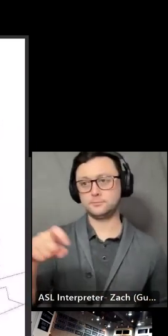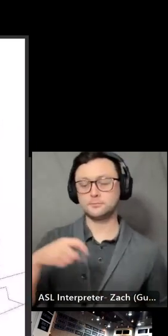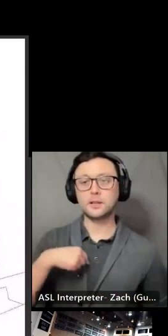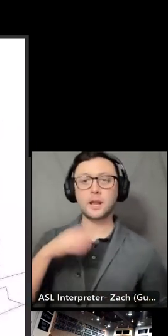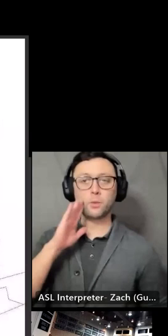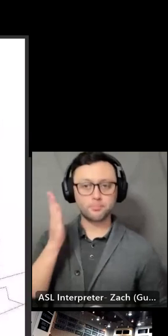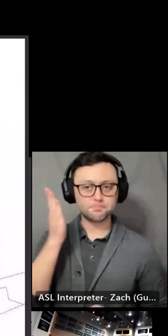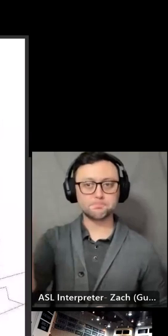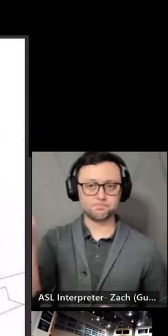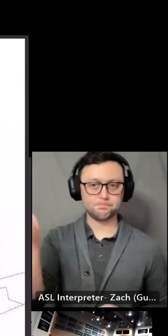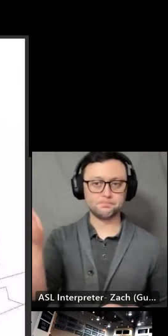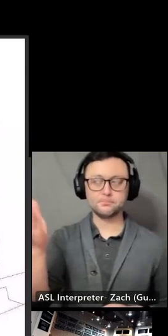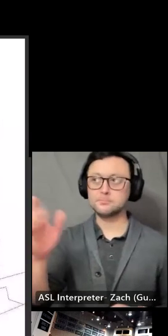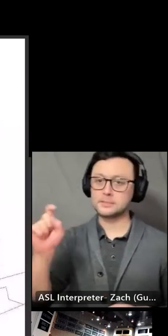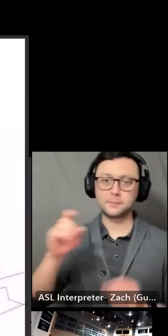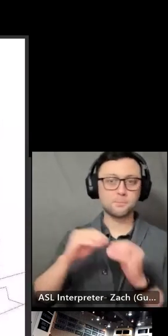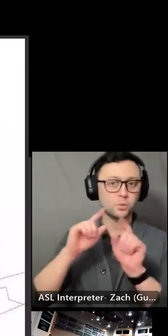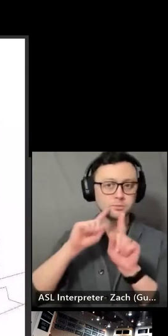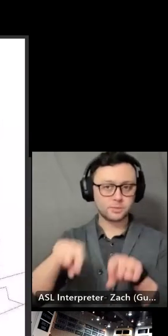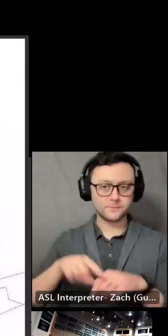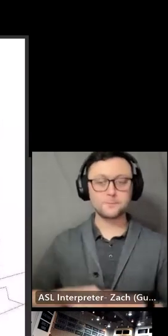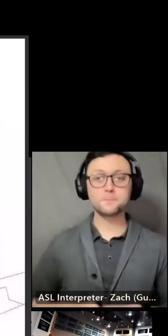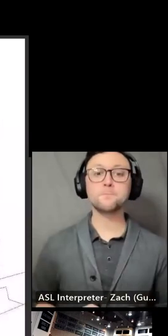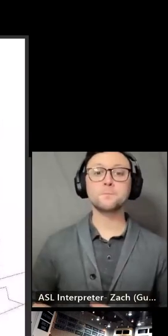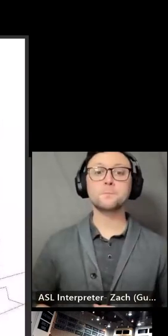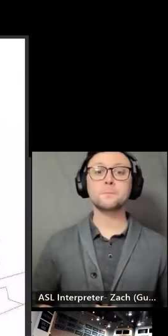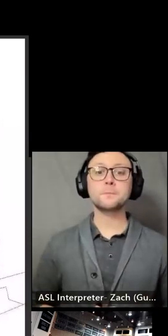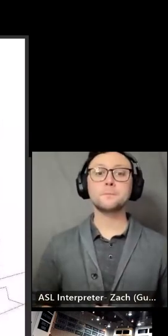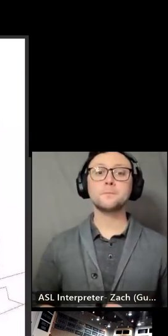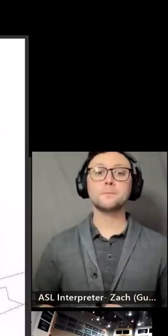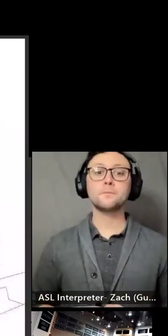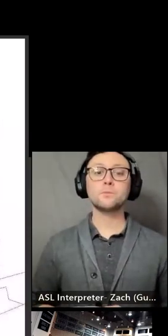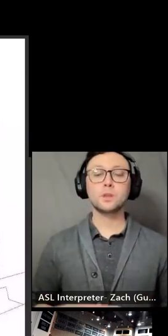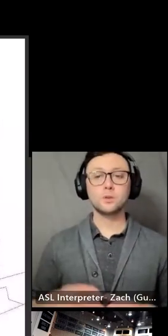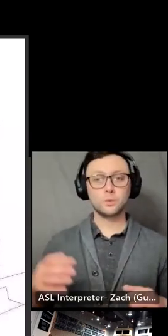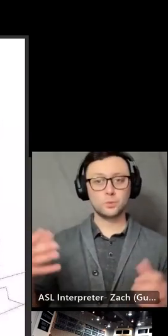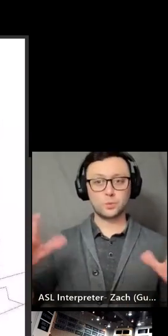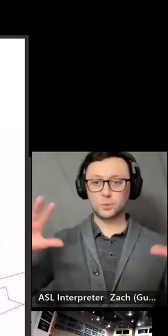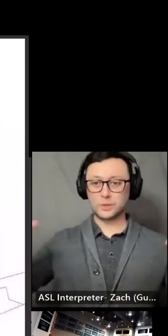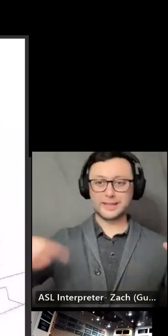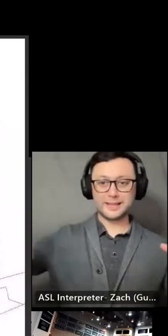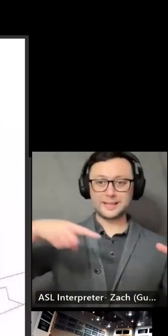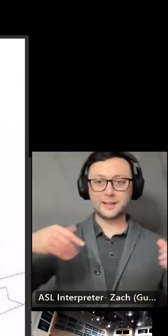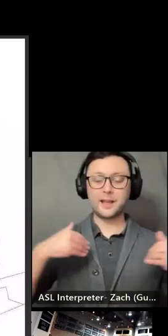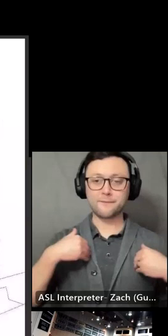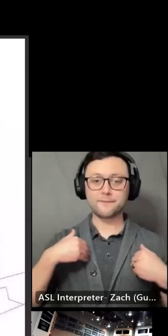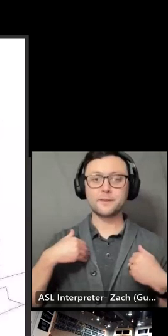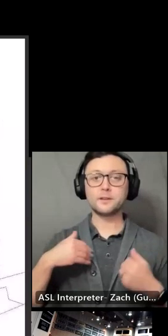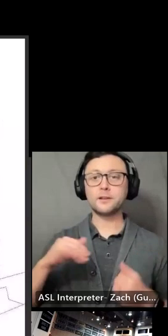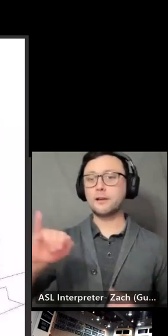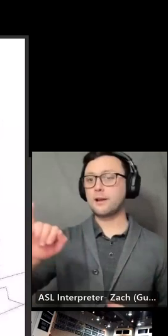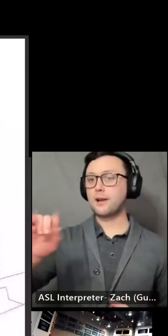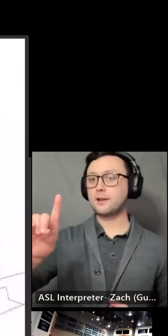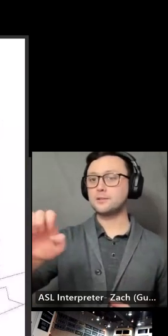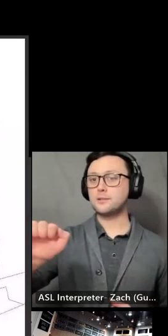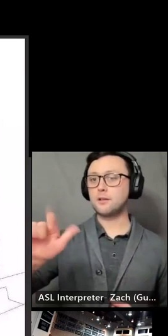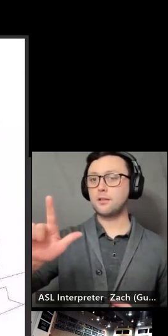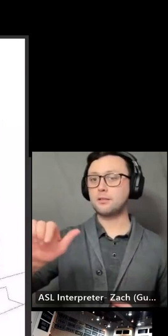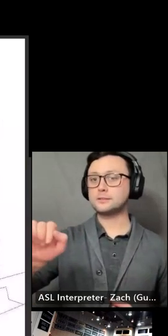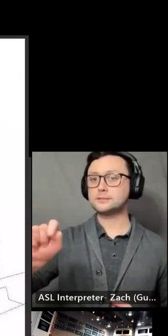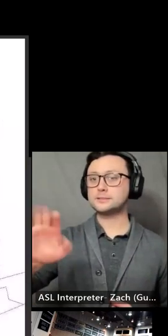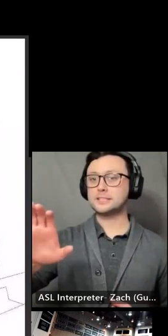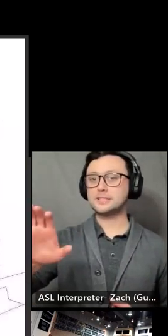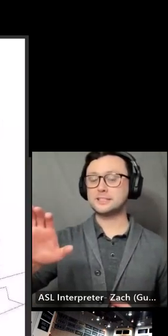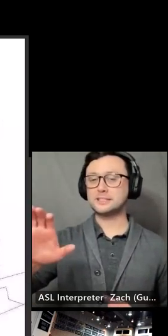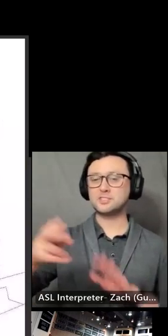to be responsive to this. We have a long history of being called idealistic in JPU.